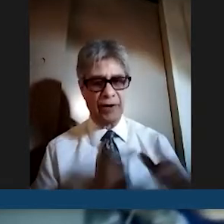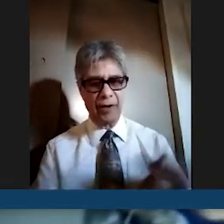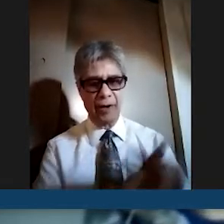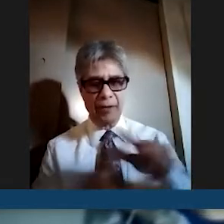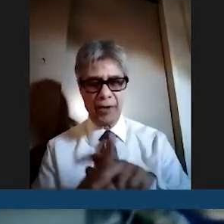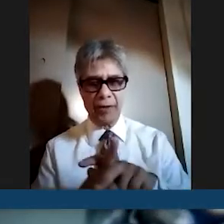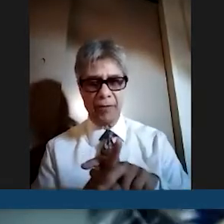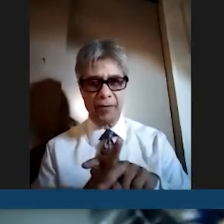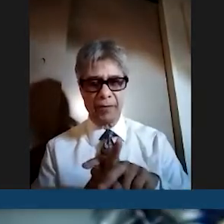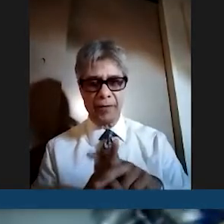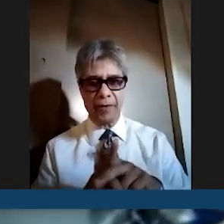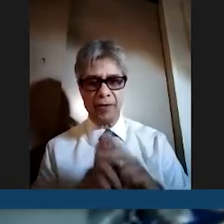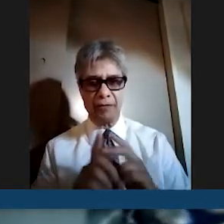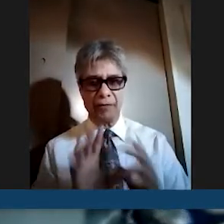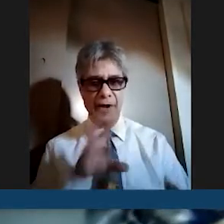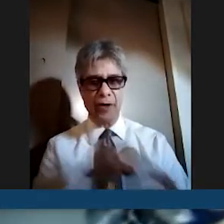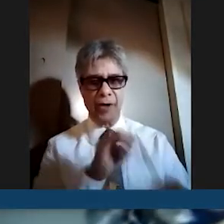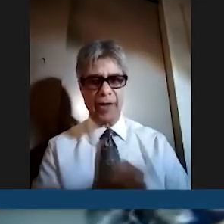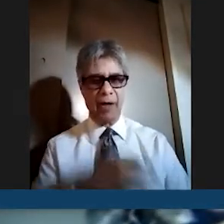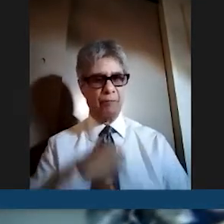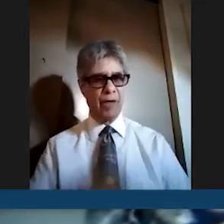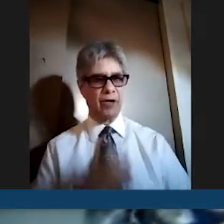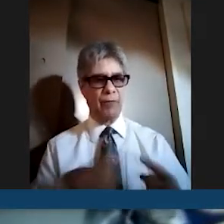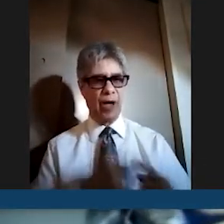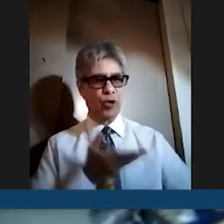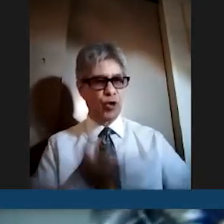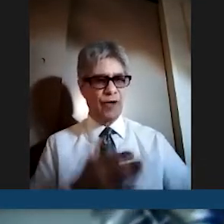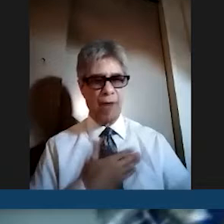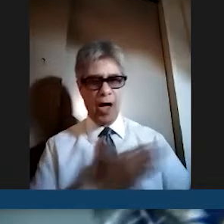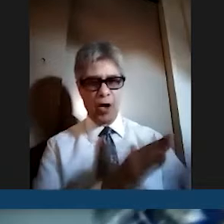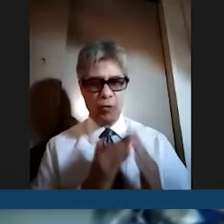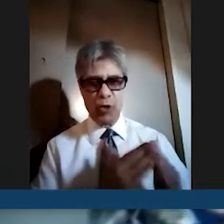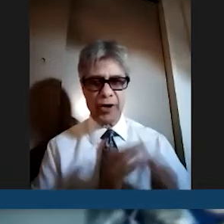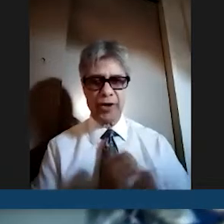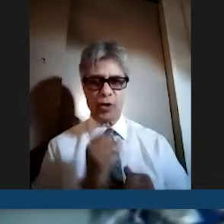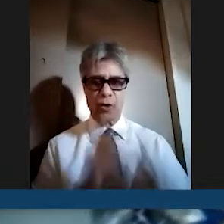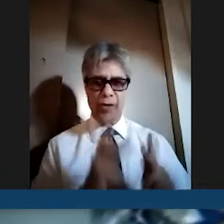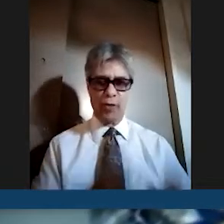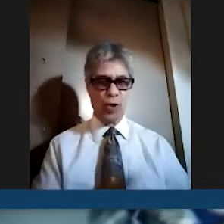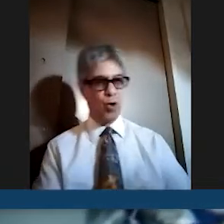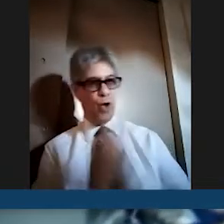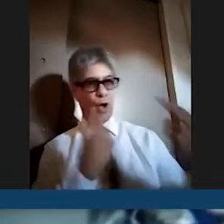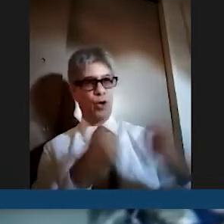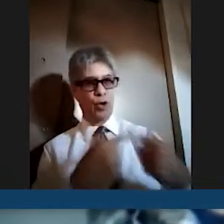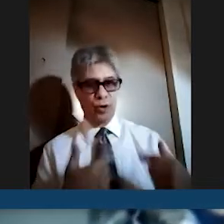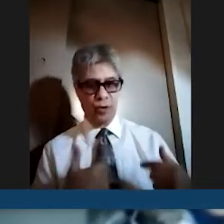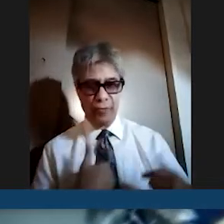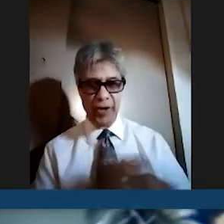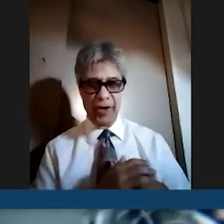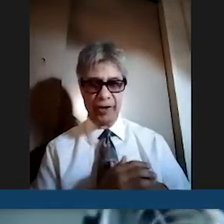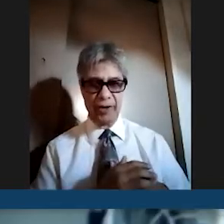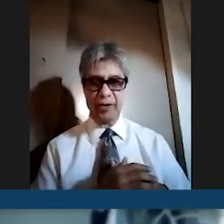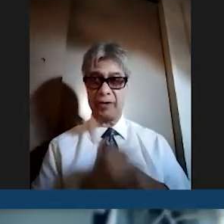and passionate about serving my community. So when we moved to the United States in 2007, I was